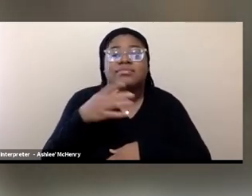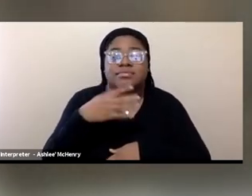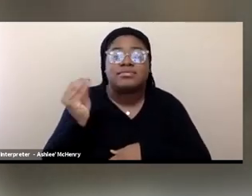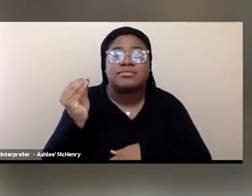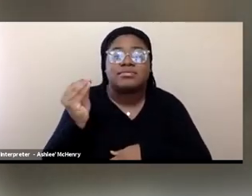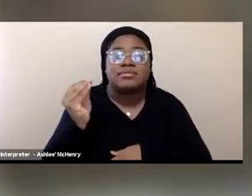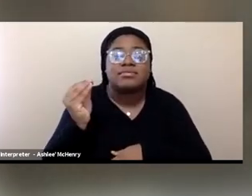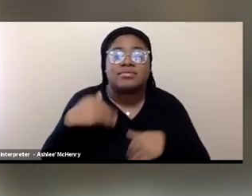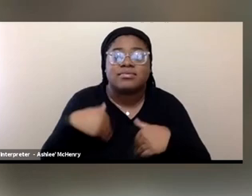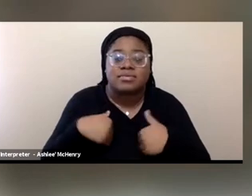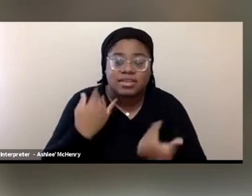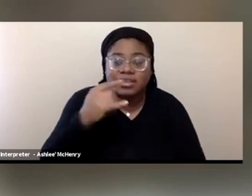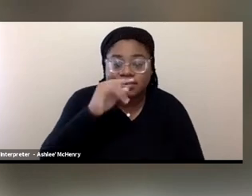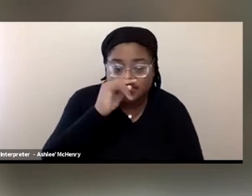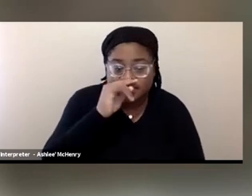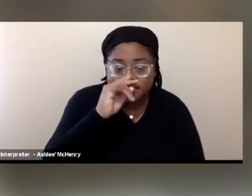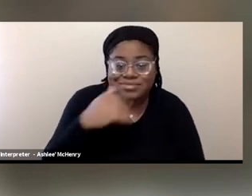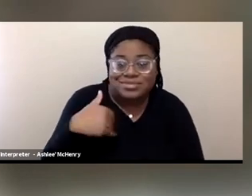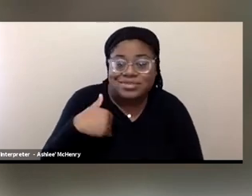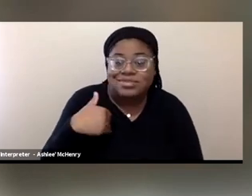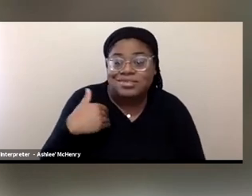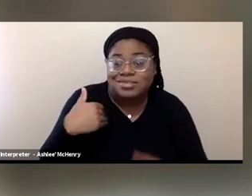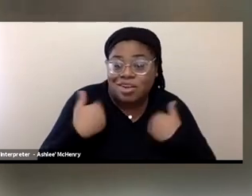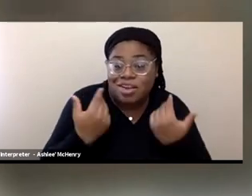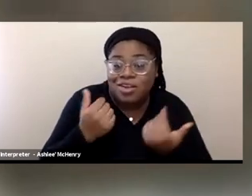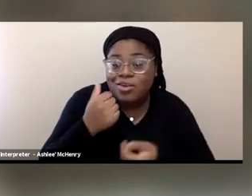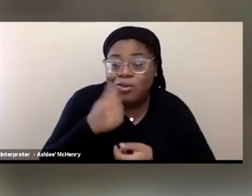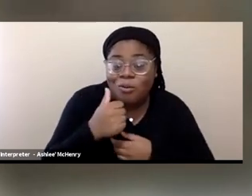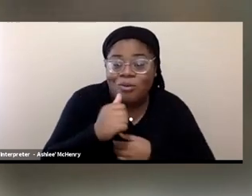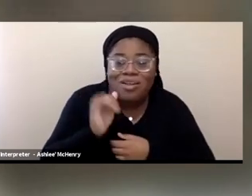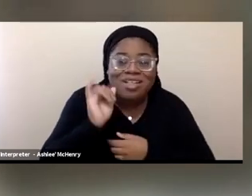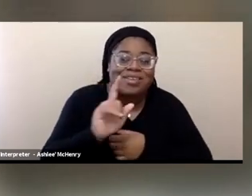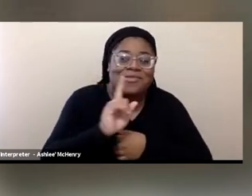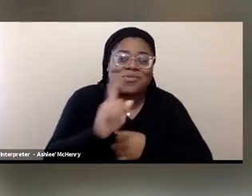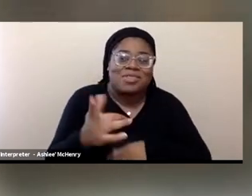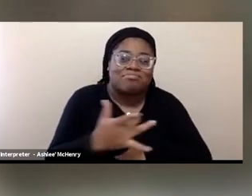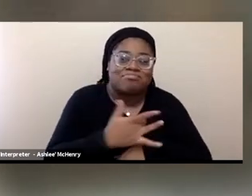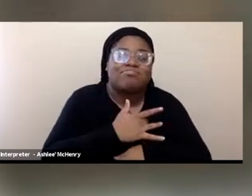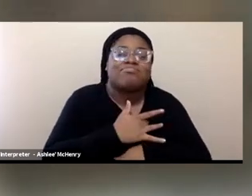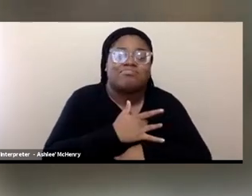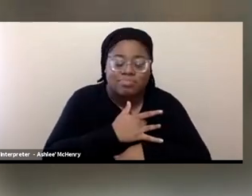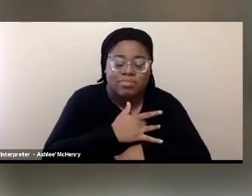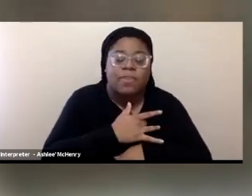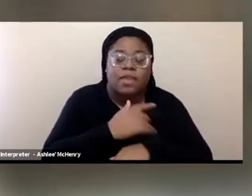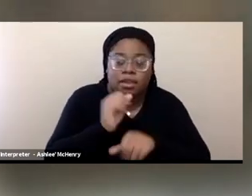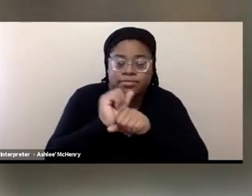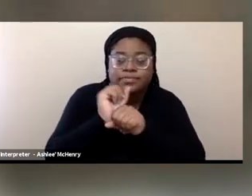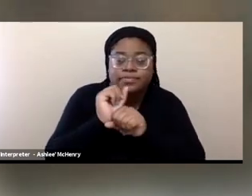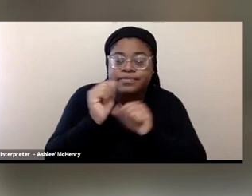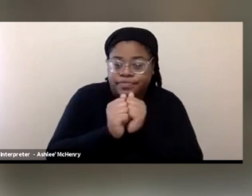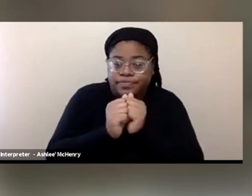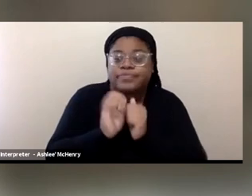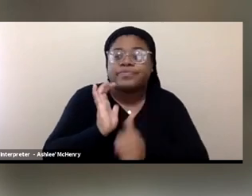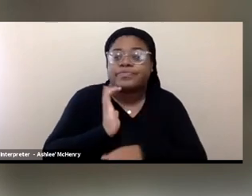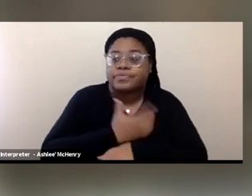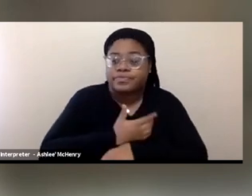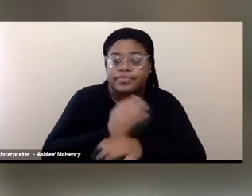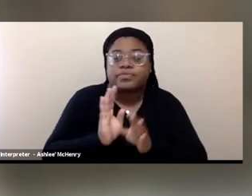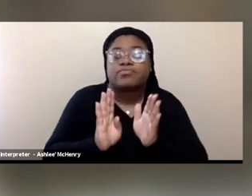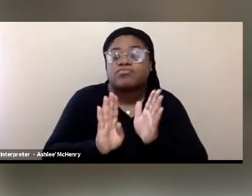and young kids, girls, that's what sings to me. And just working with our development team